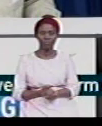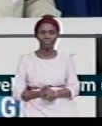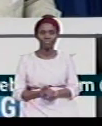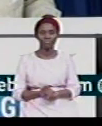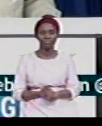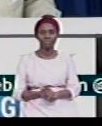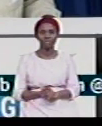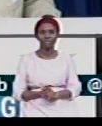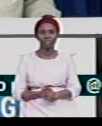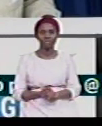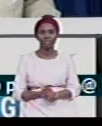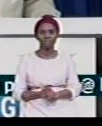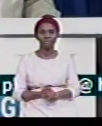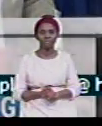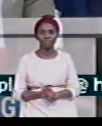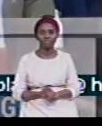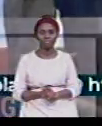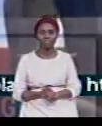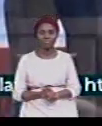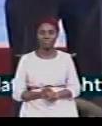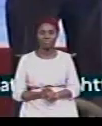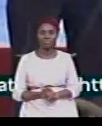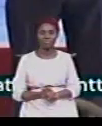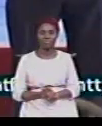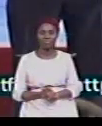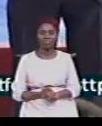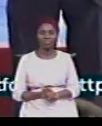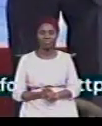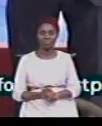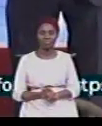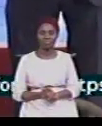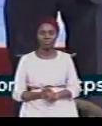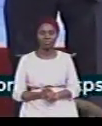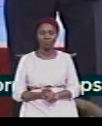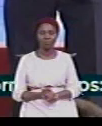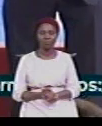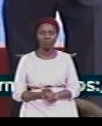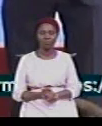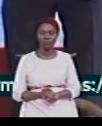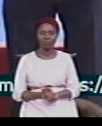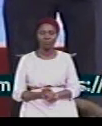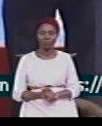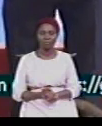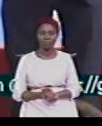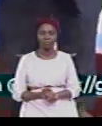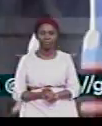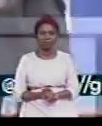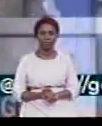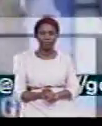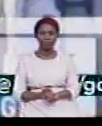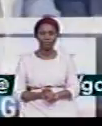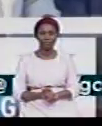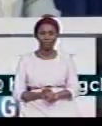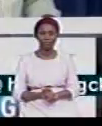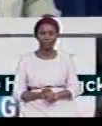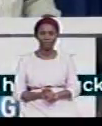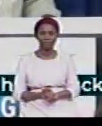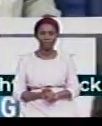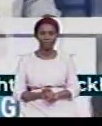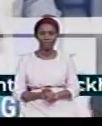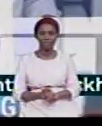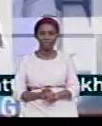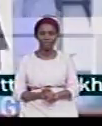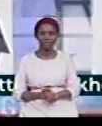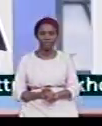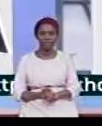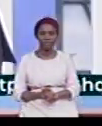oye, nyamia dum, nyami tumi, nyami kokroko, nyamia nitumi ensada, ena enyumre wa